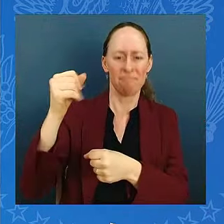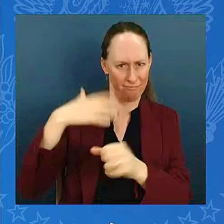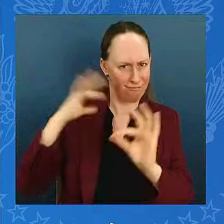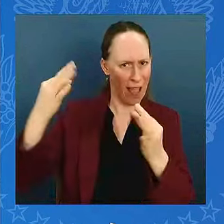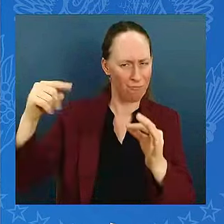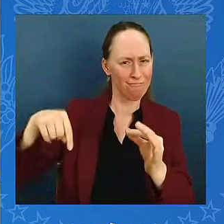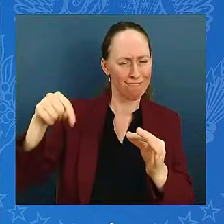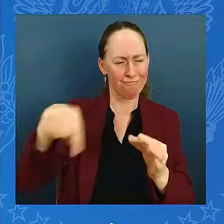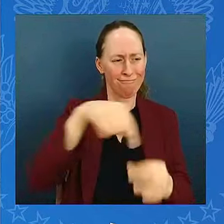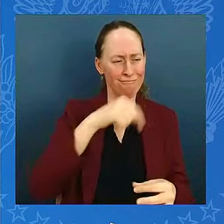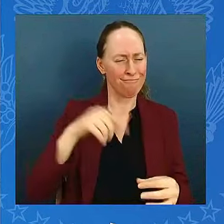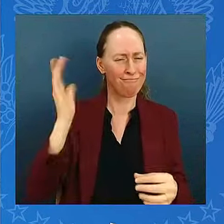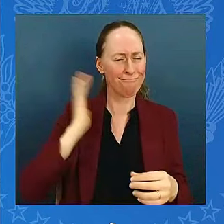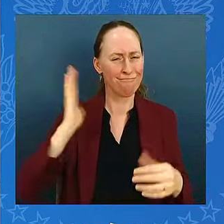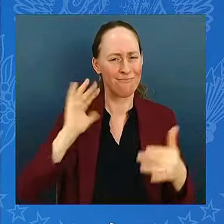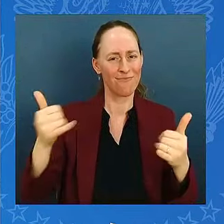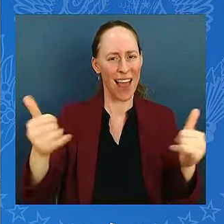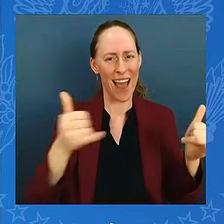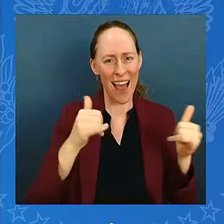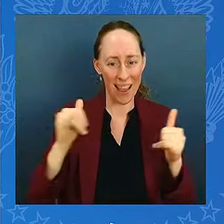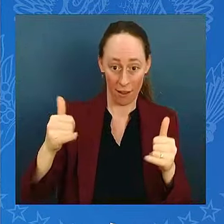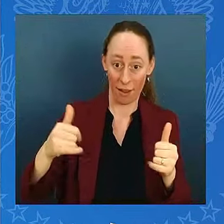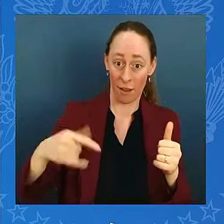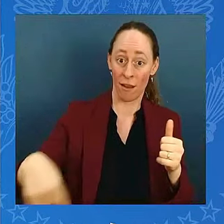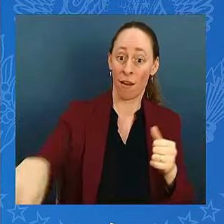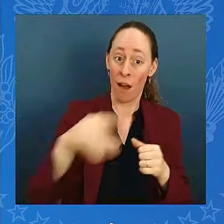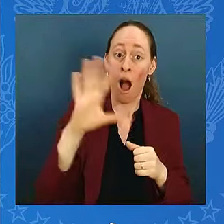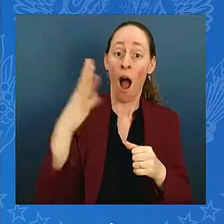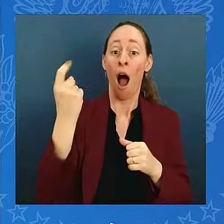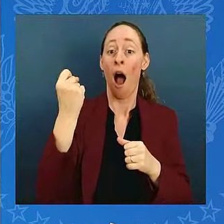All the women are smarter than all the men, including me.